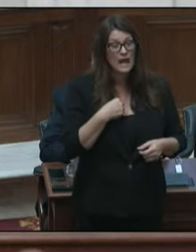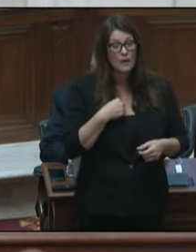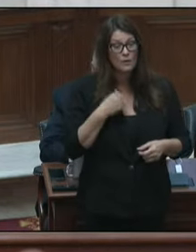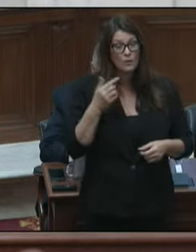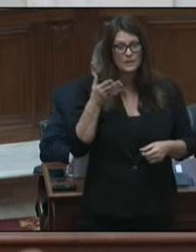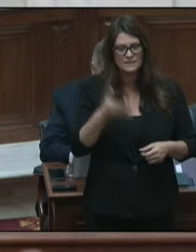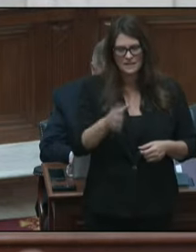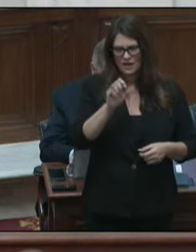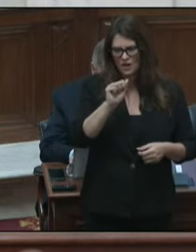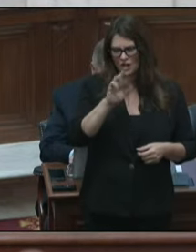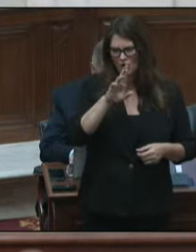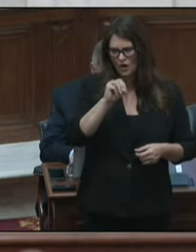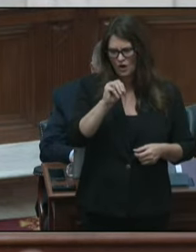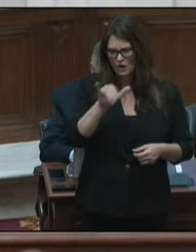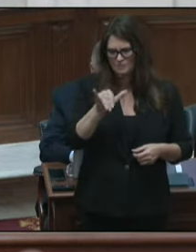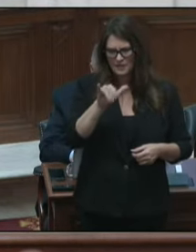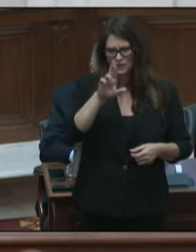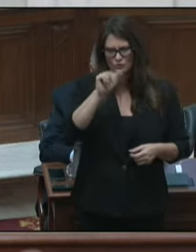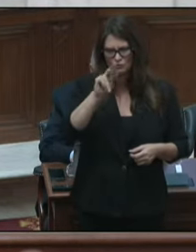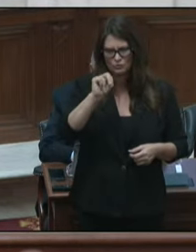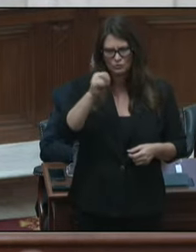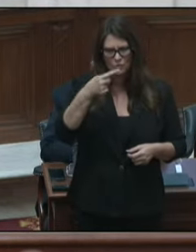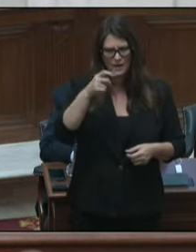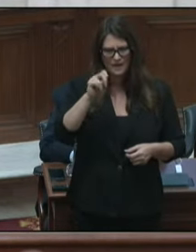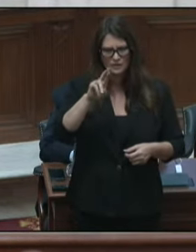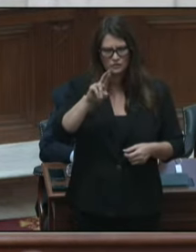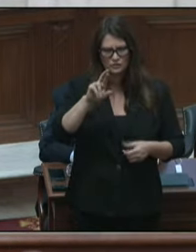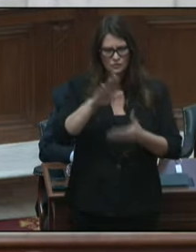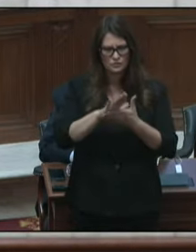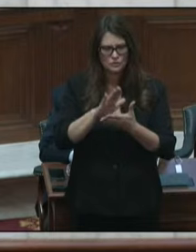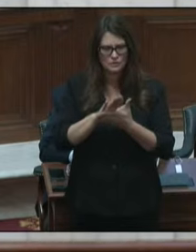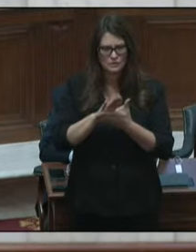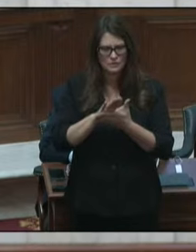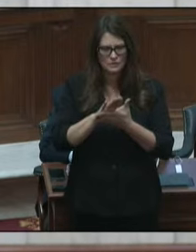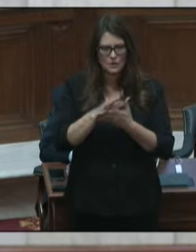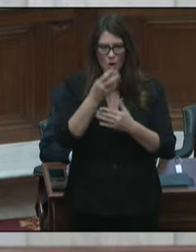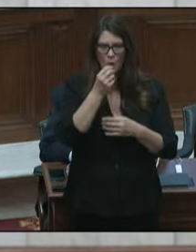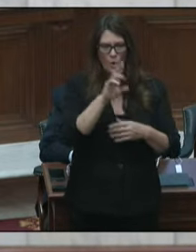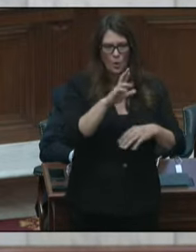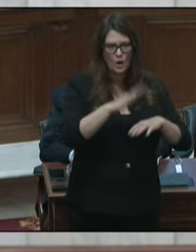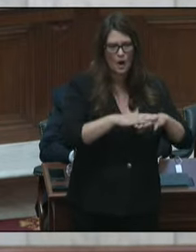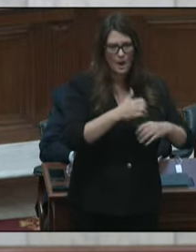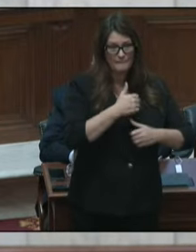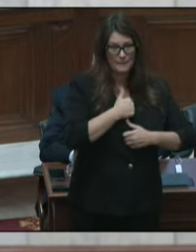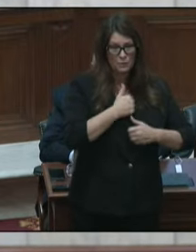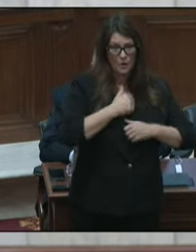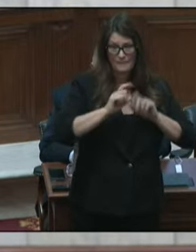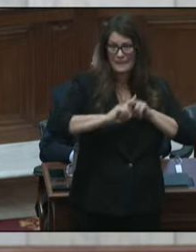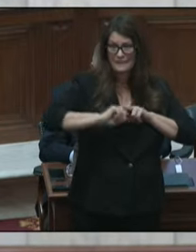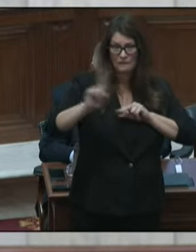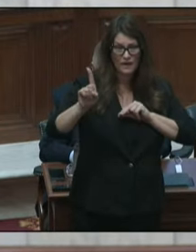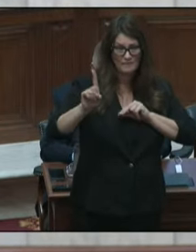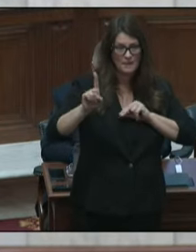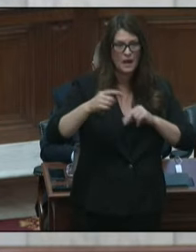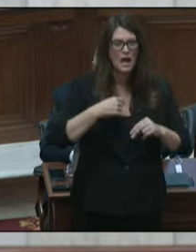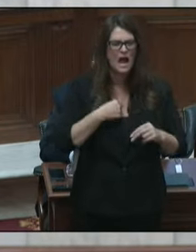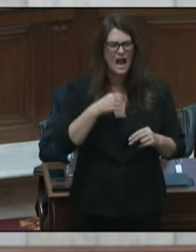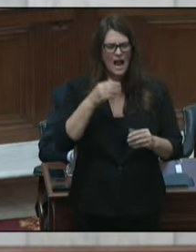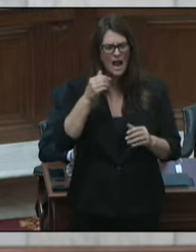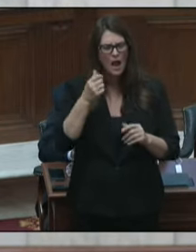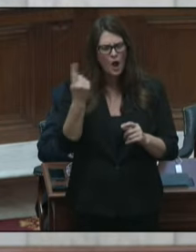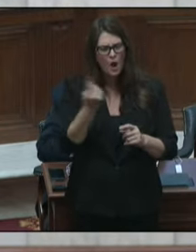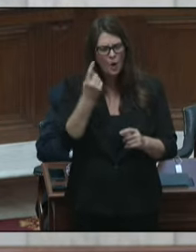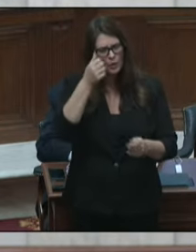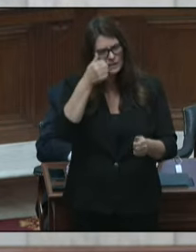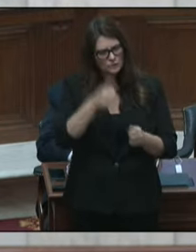Army Ranger School or on a military deployment, I reminded